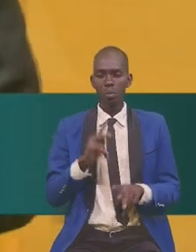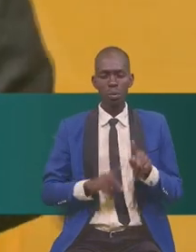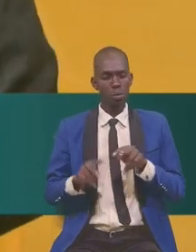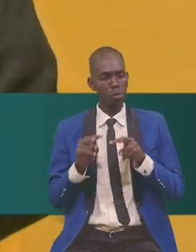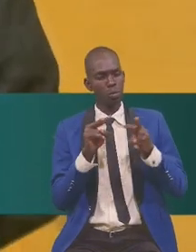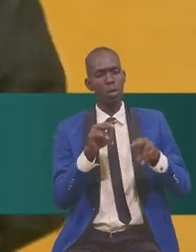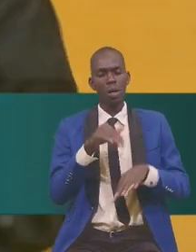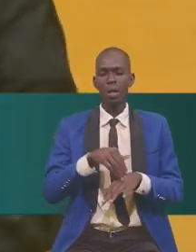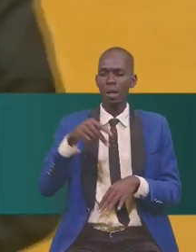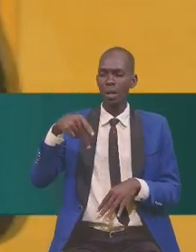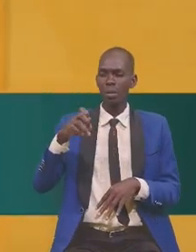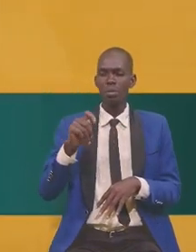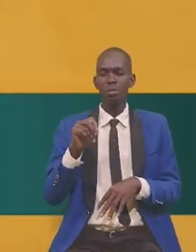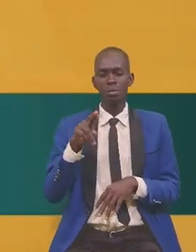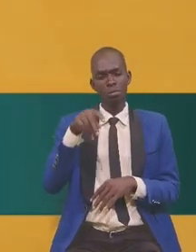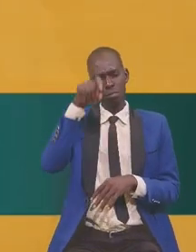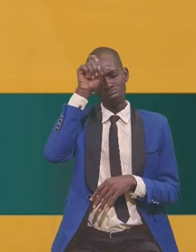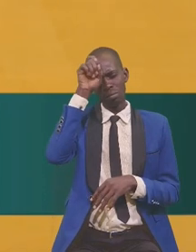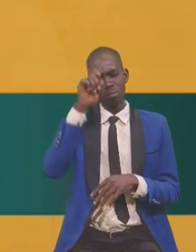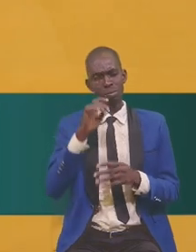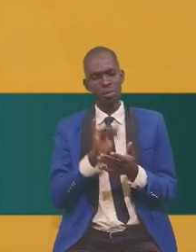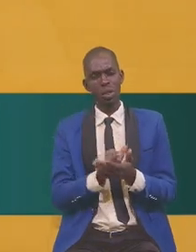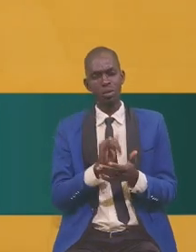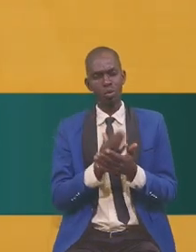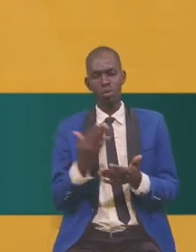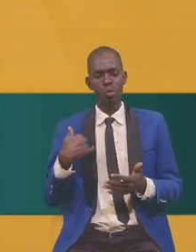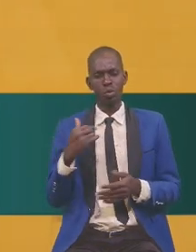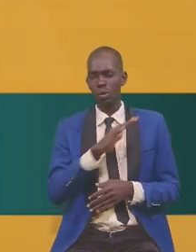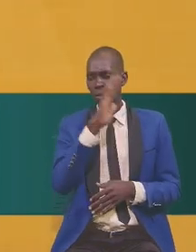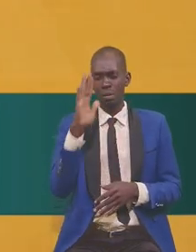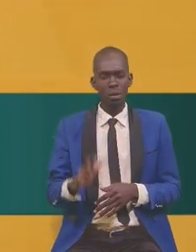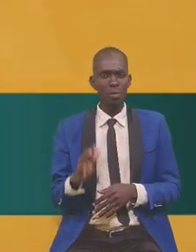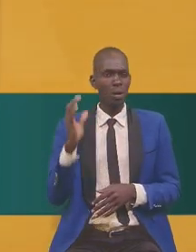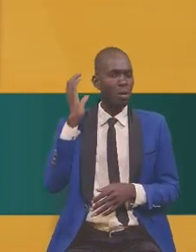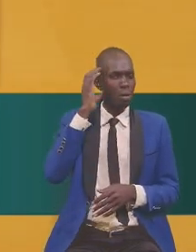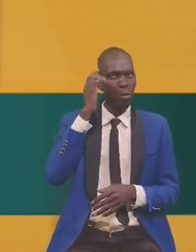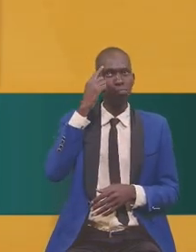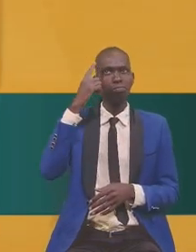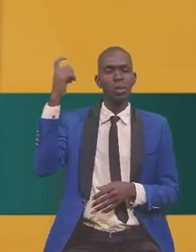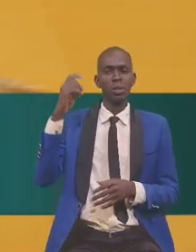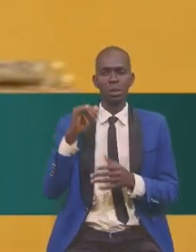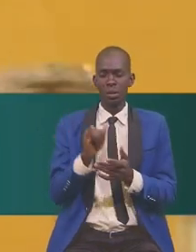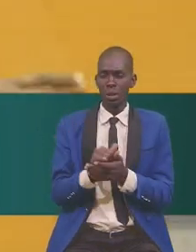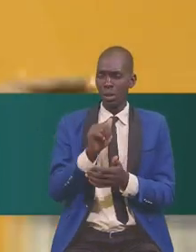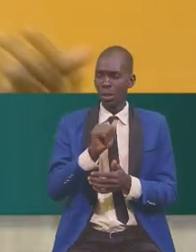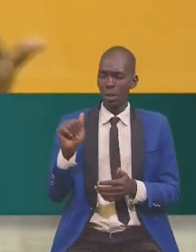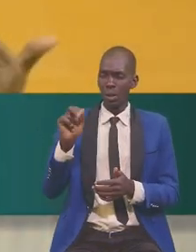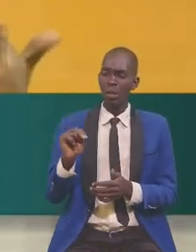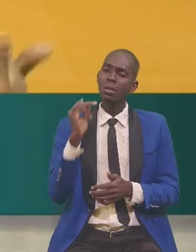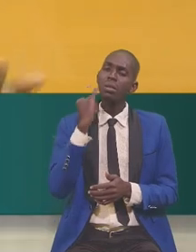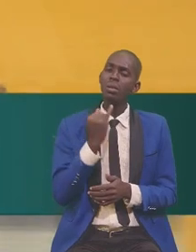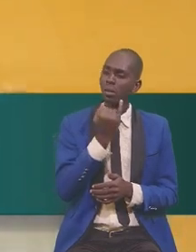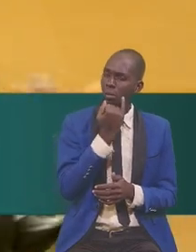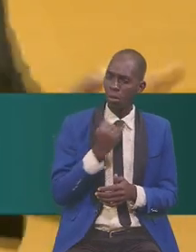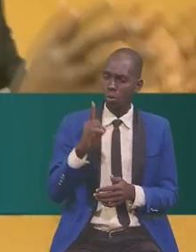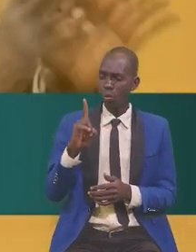if something we never dreamt of. An Israelite, a son of the soil, one